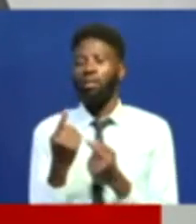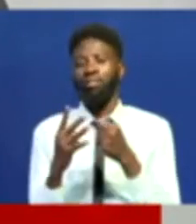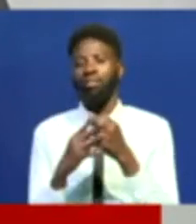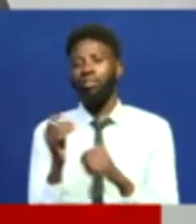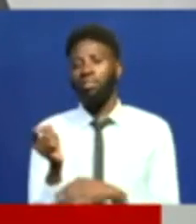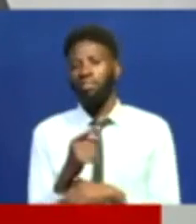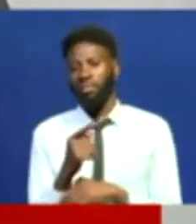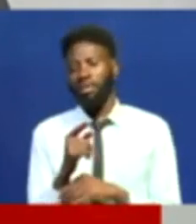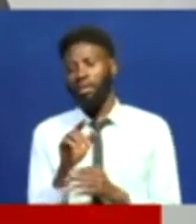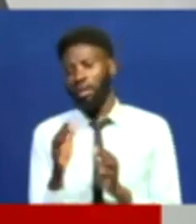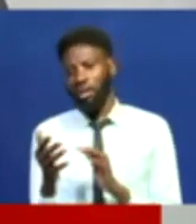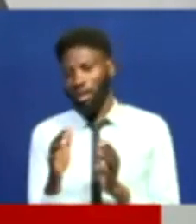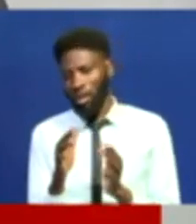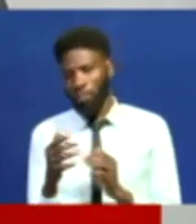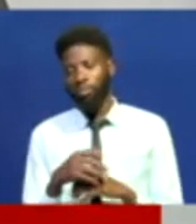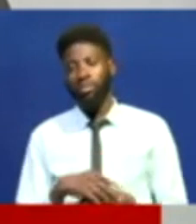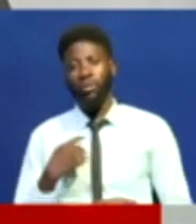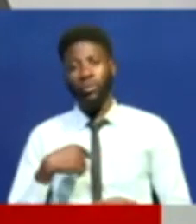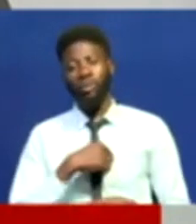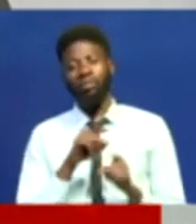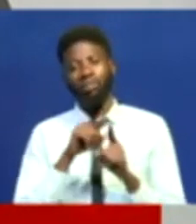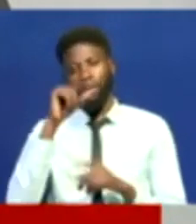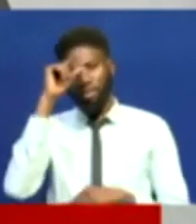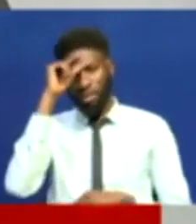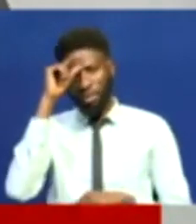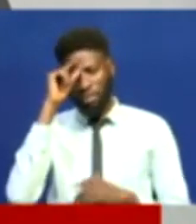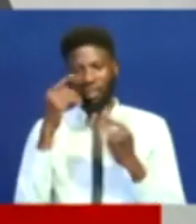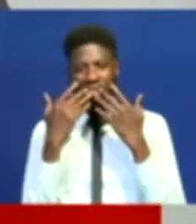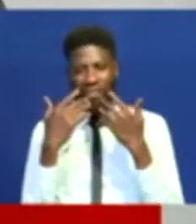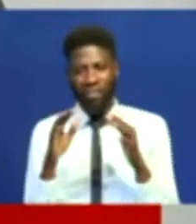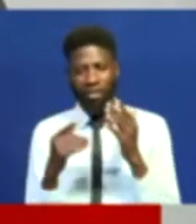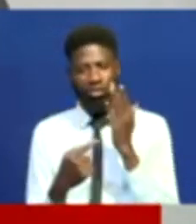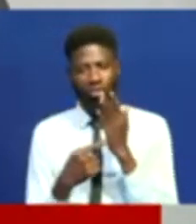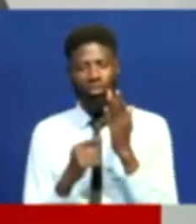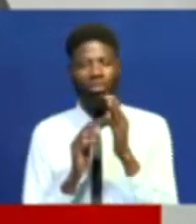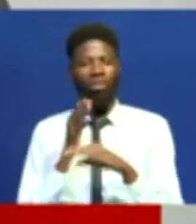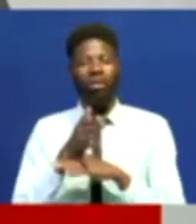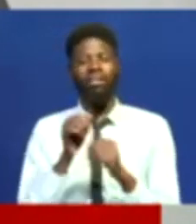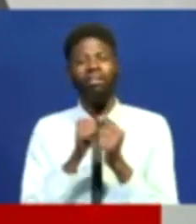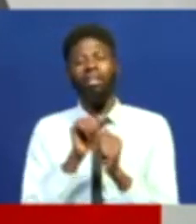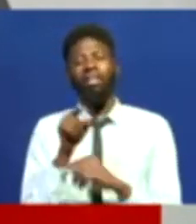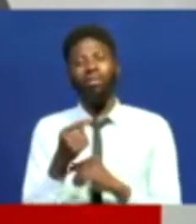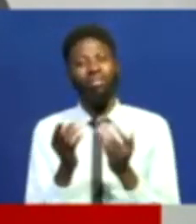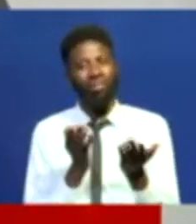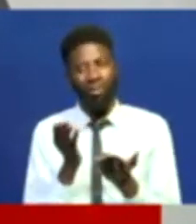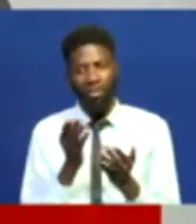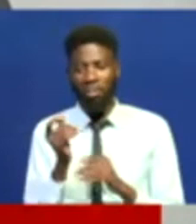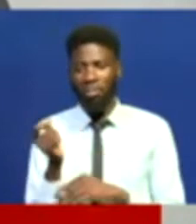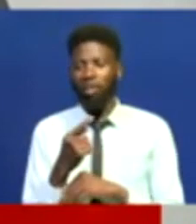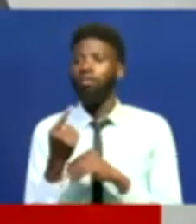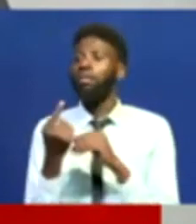so, we as a government have been able to digitize over 10,000 services. In December, we had